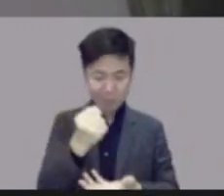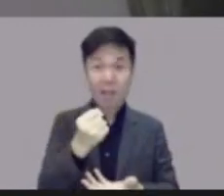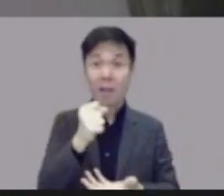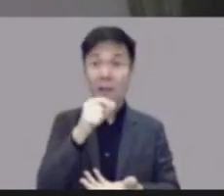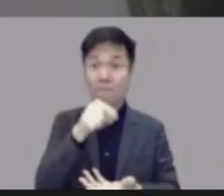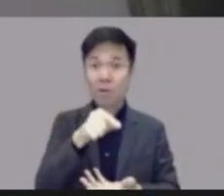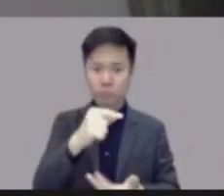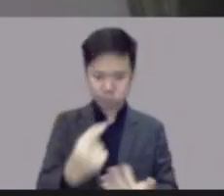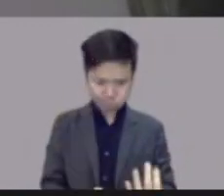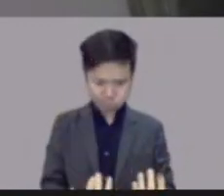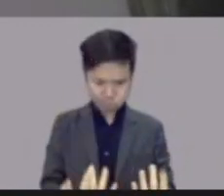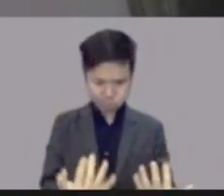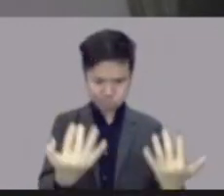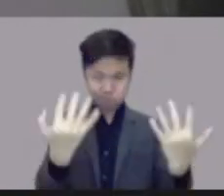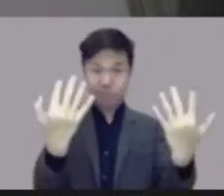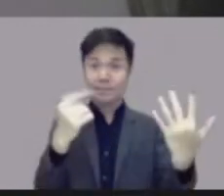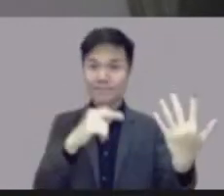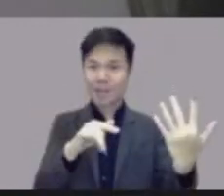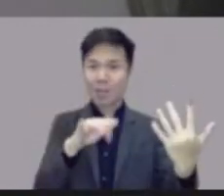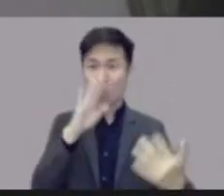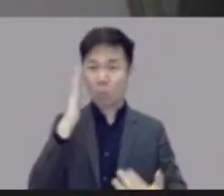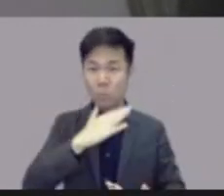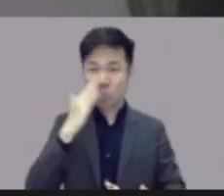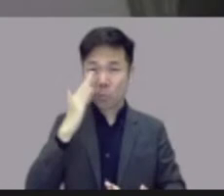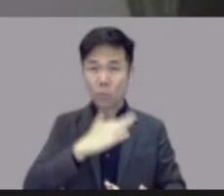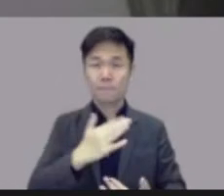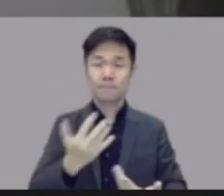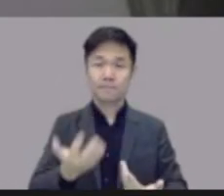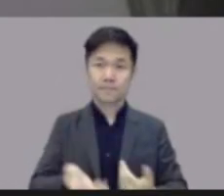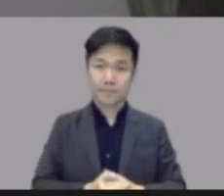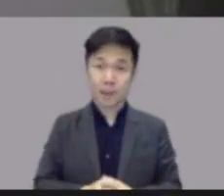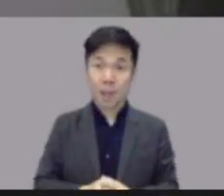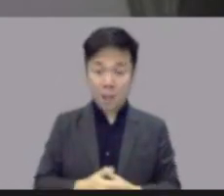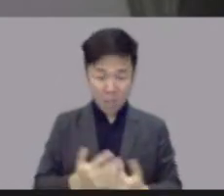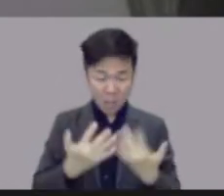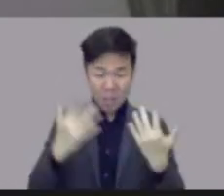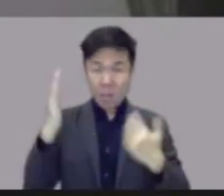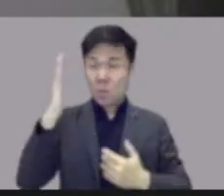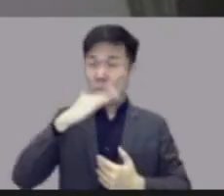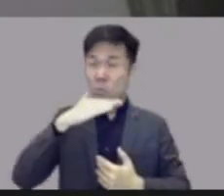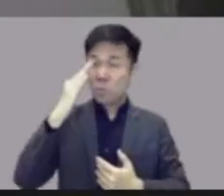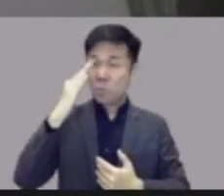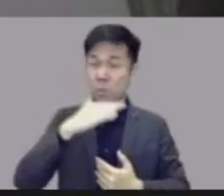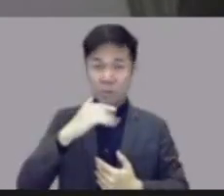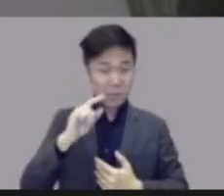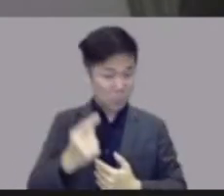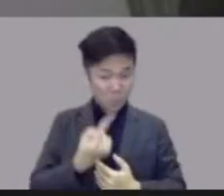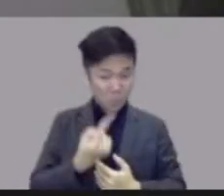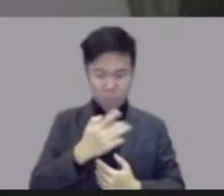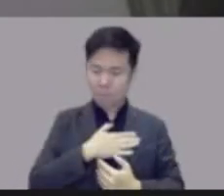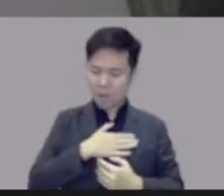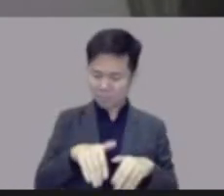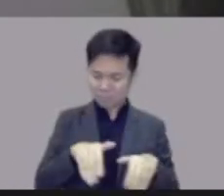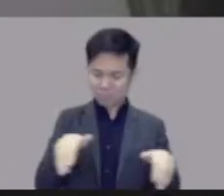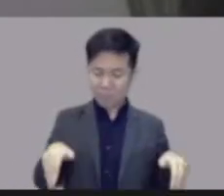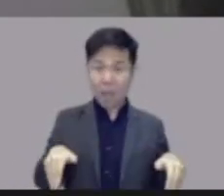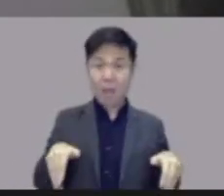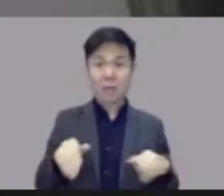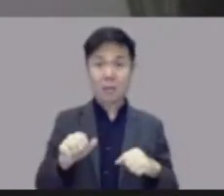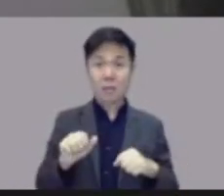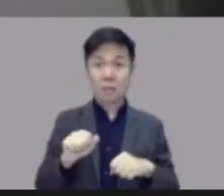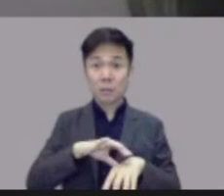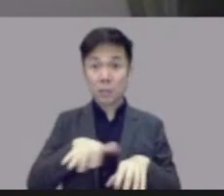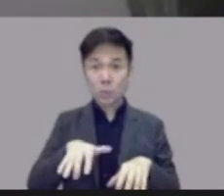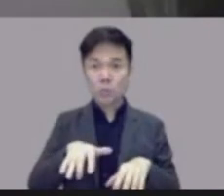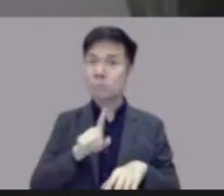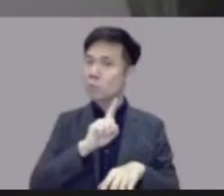pollution furthermore air pollution also knows no National boundaries and it's also linked to